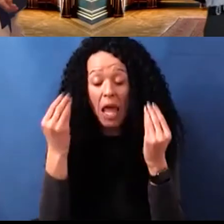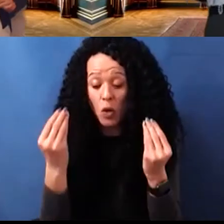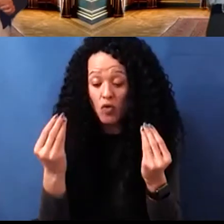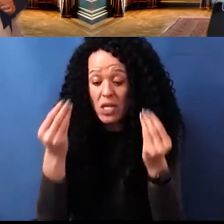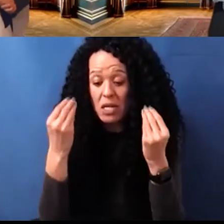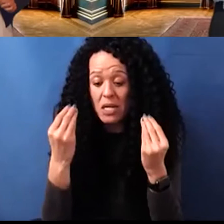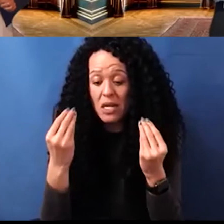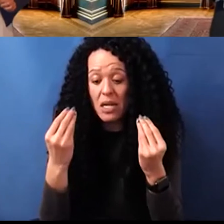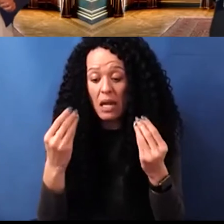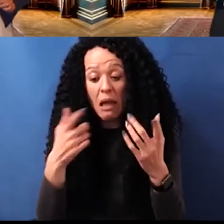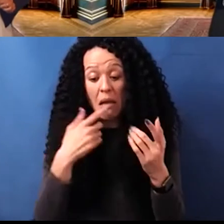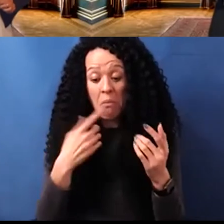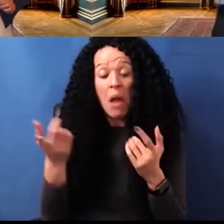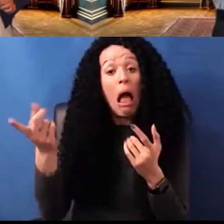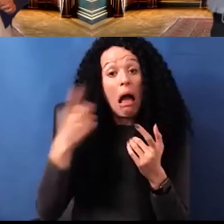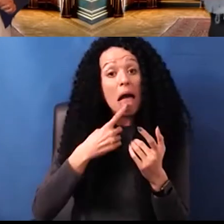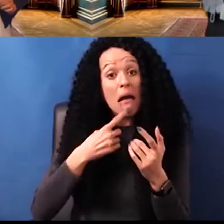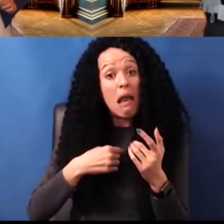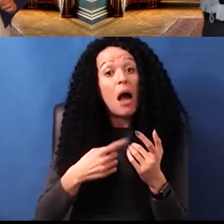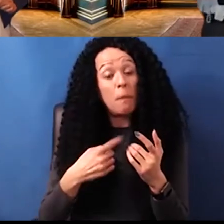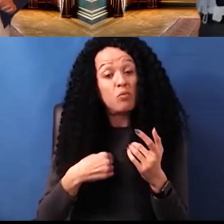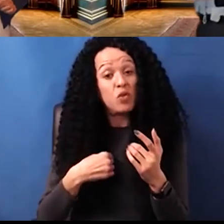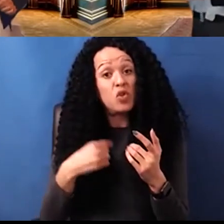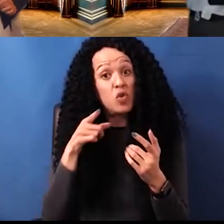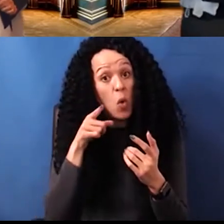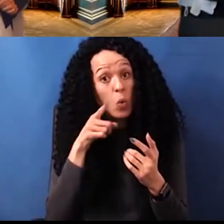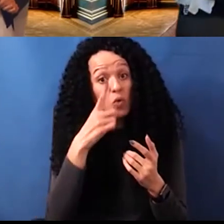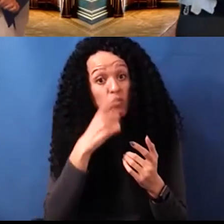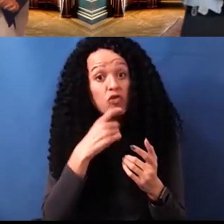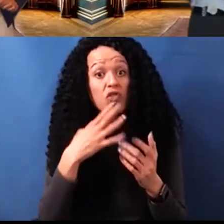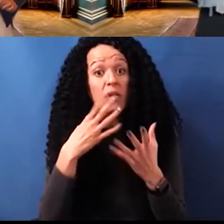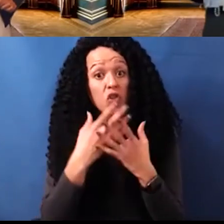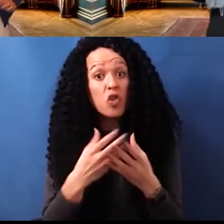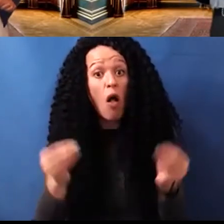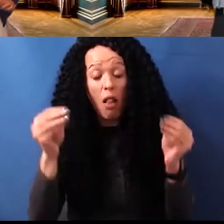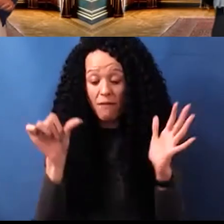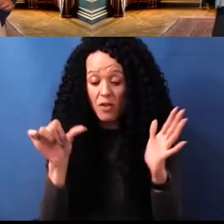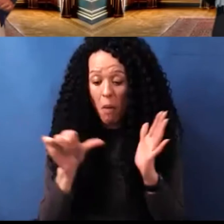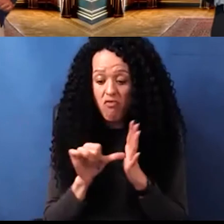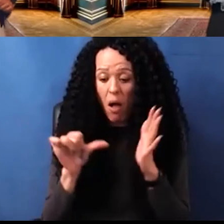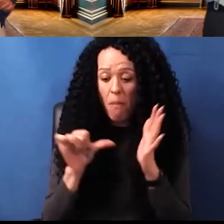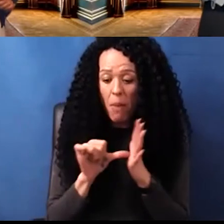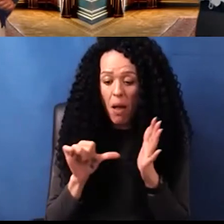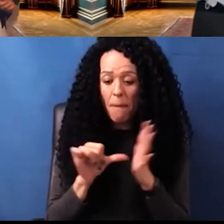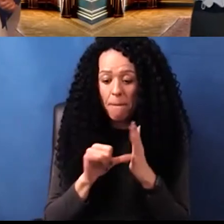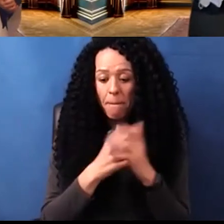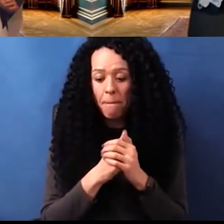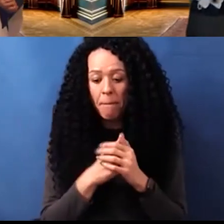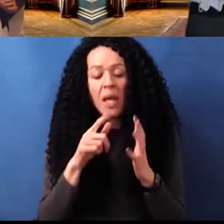and Greek, and I'm told that she solved the